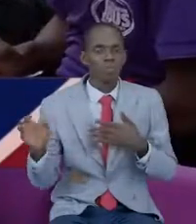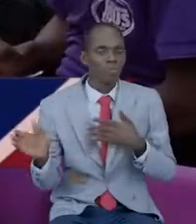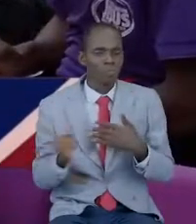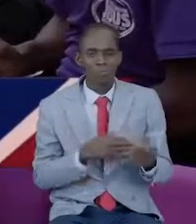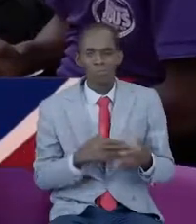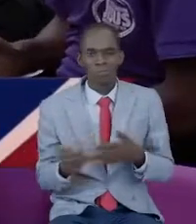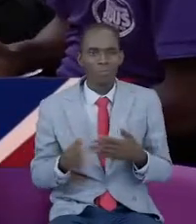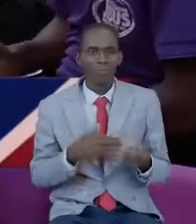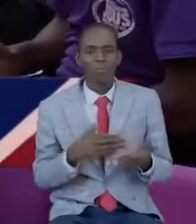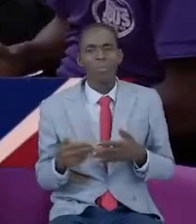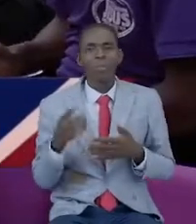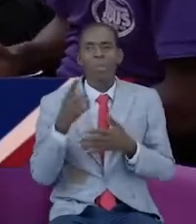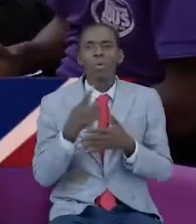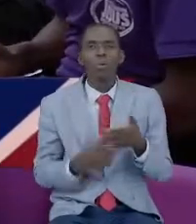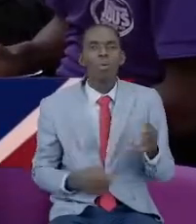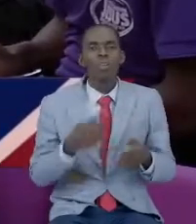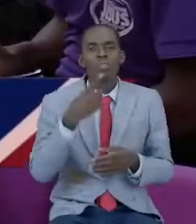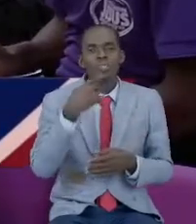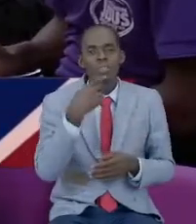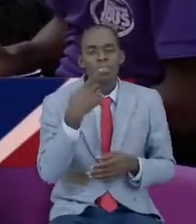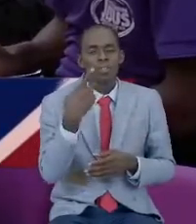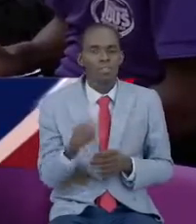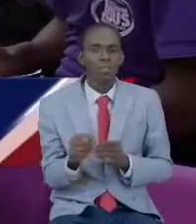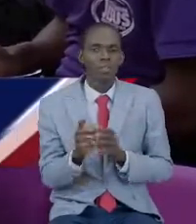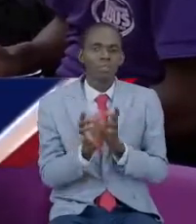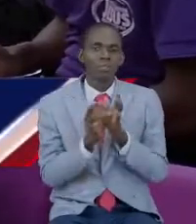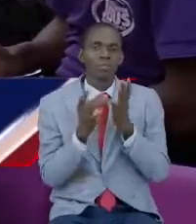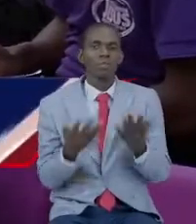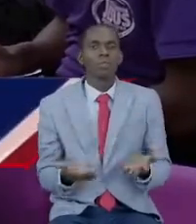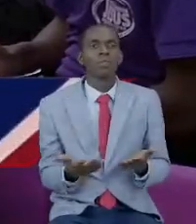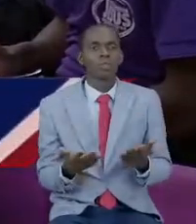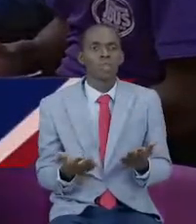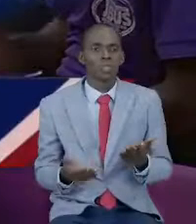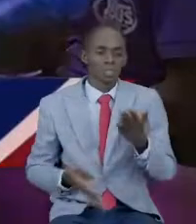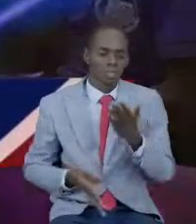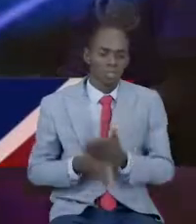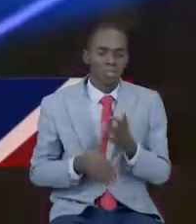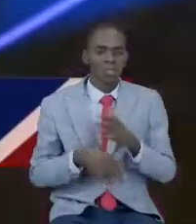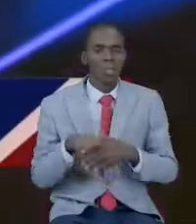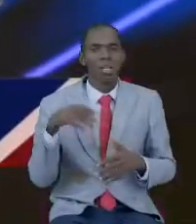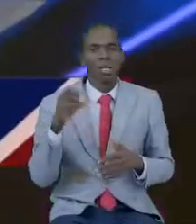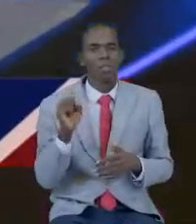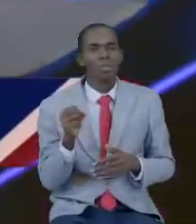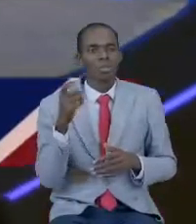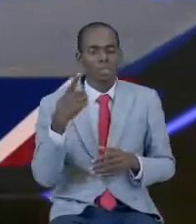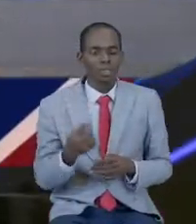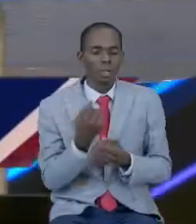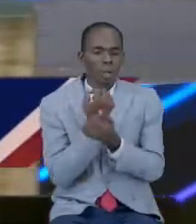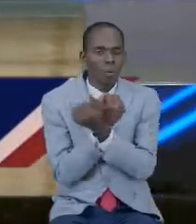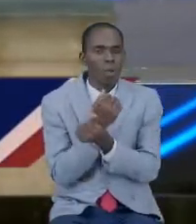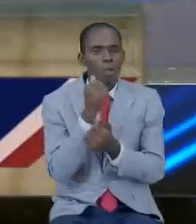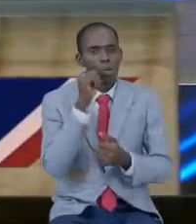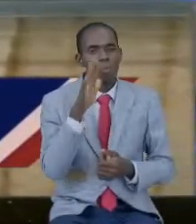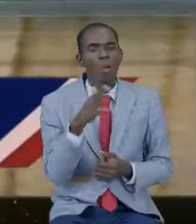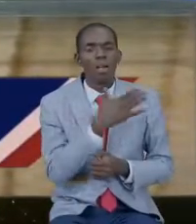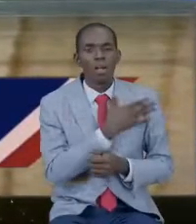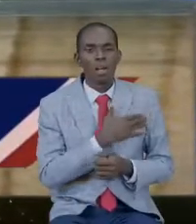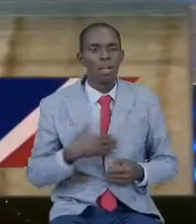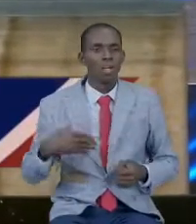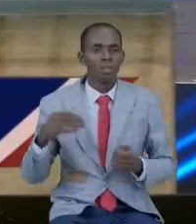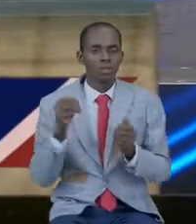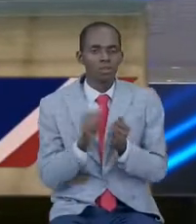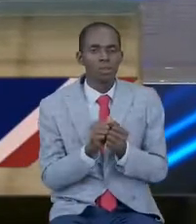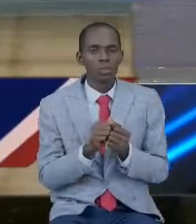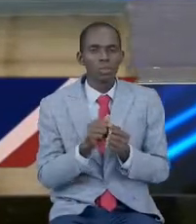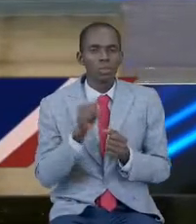Nevertheless, what says the scriptures? Cast out the bondwoman and her son,